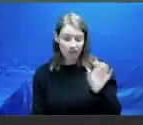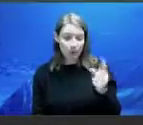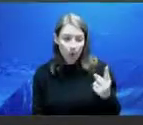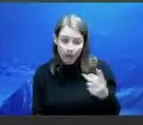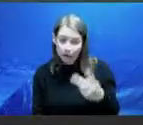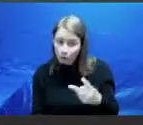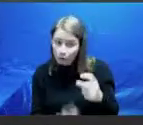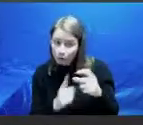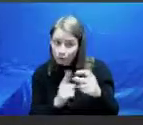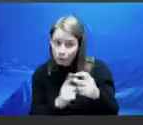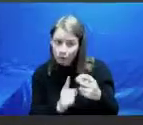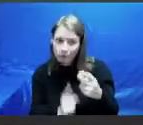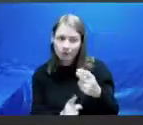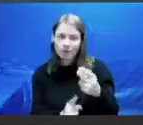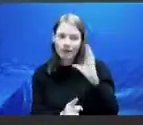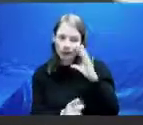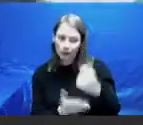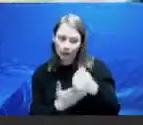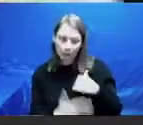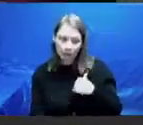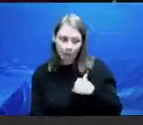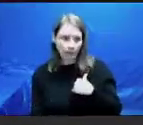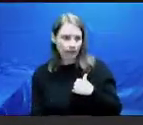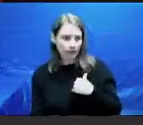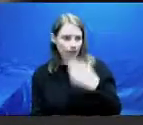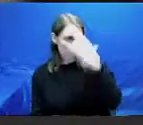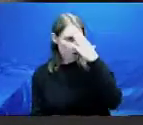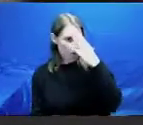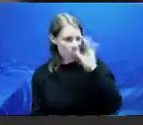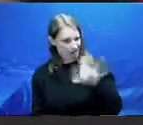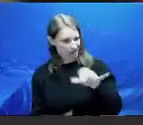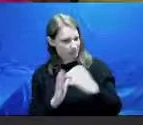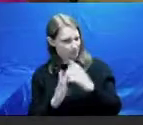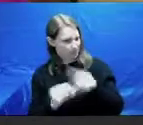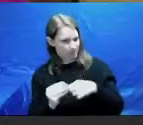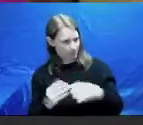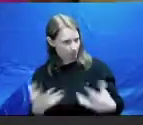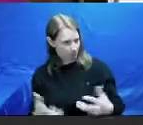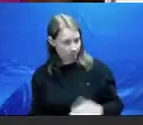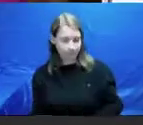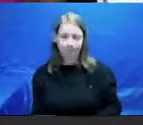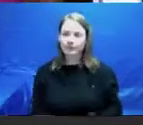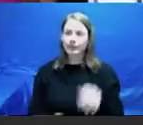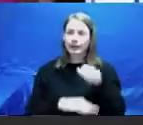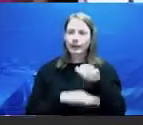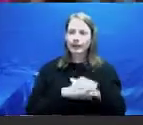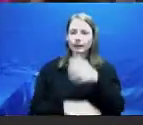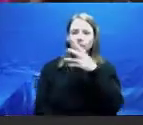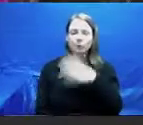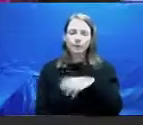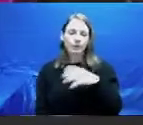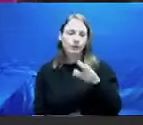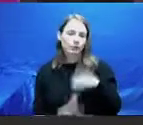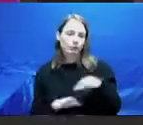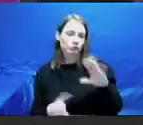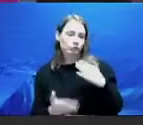remember, you're tracking along as I read, okay? English women and children arrived in Jamestown in